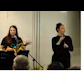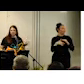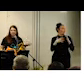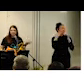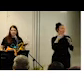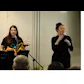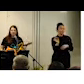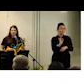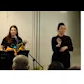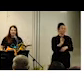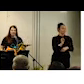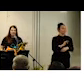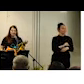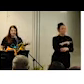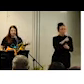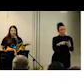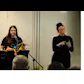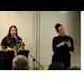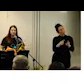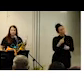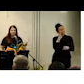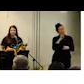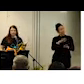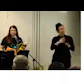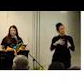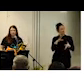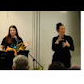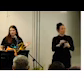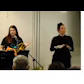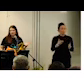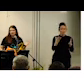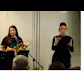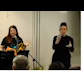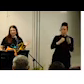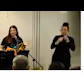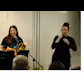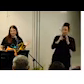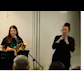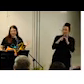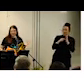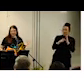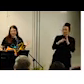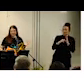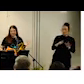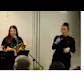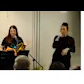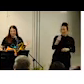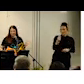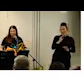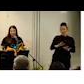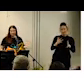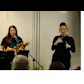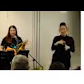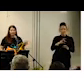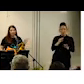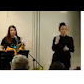anything related to a child's diet. This was a fad about a decade ago. You can feed your kids whatever. They're not, it's not going to impact whether they're on the spectrum or